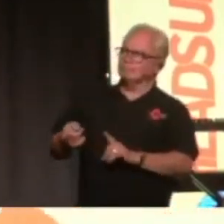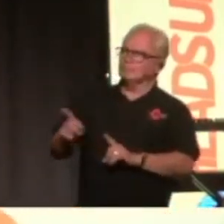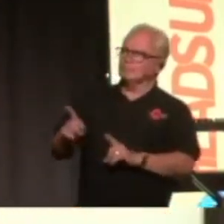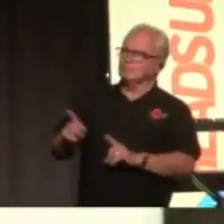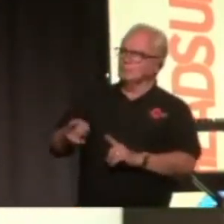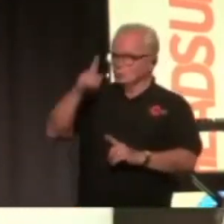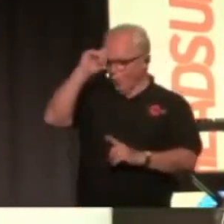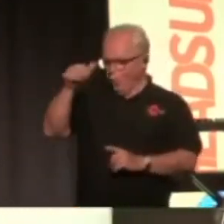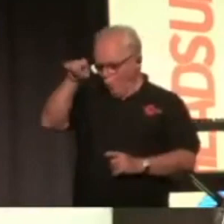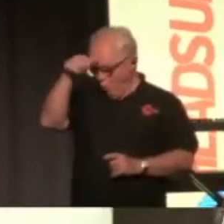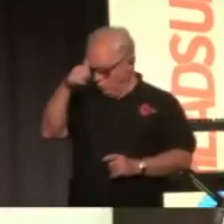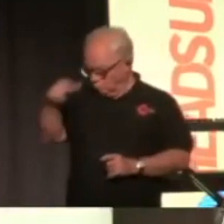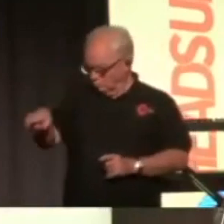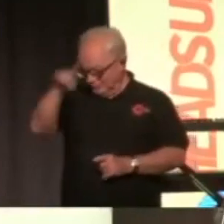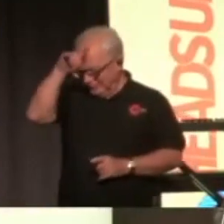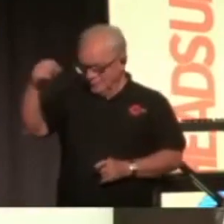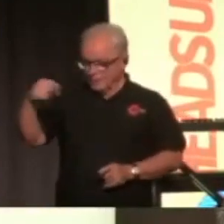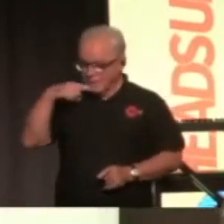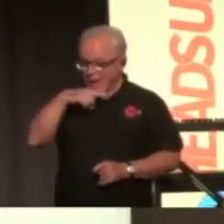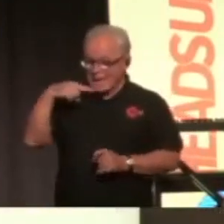what the lie he gives you.